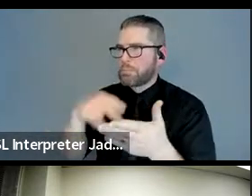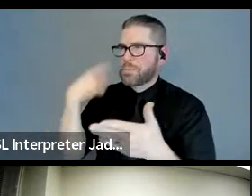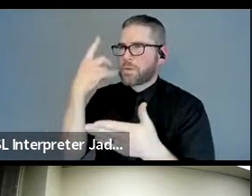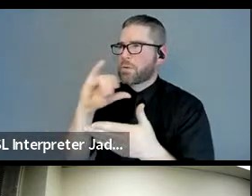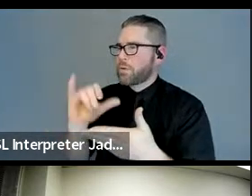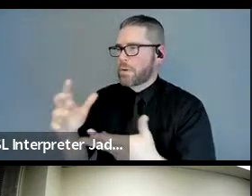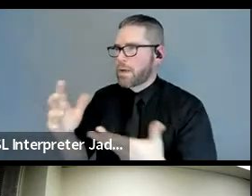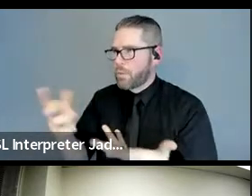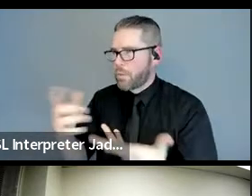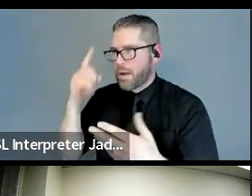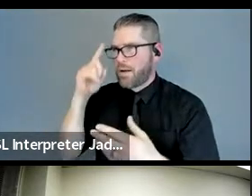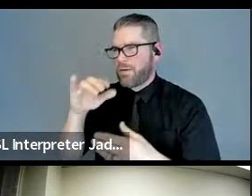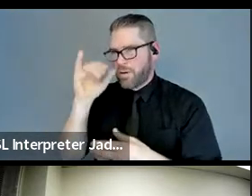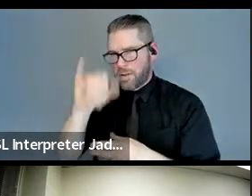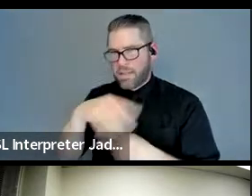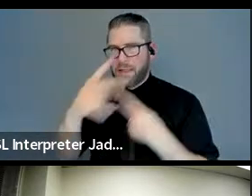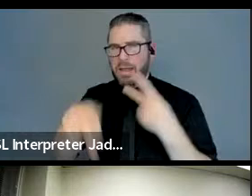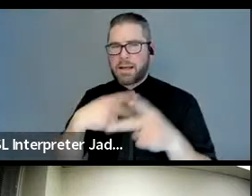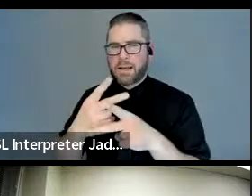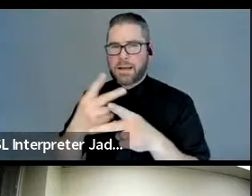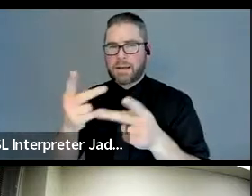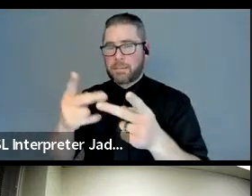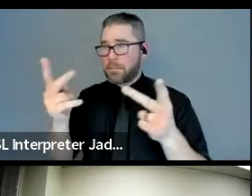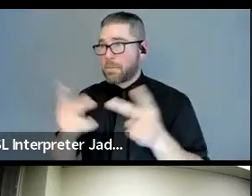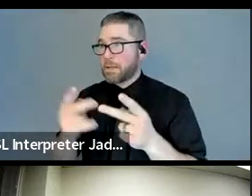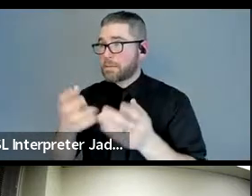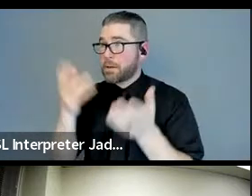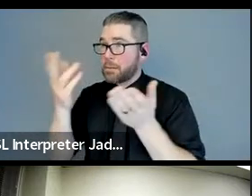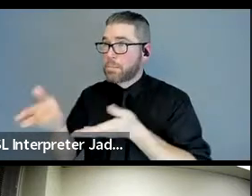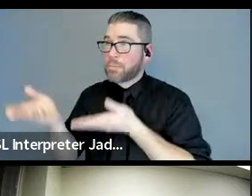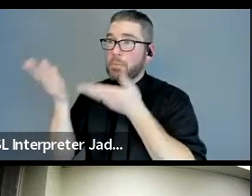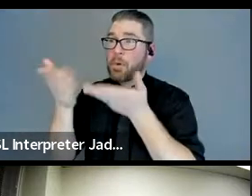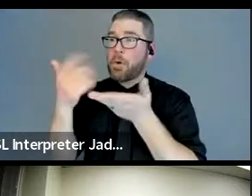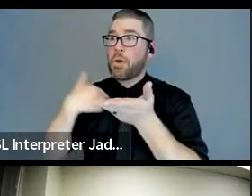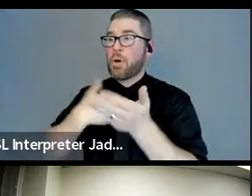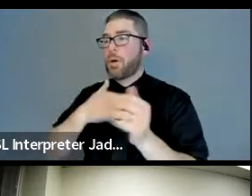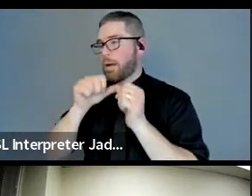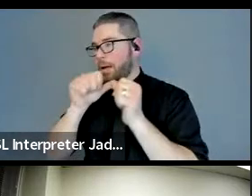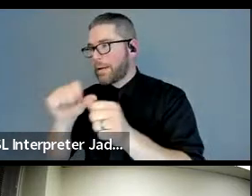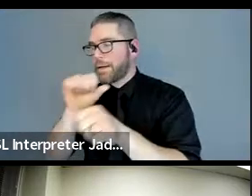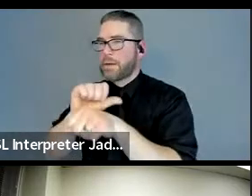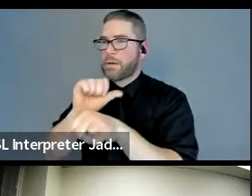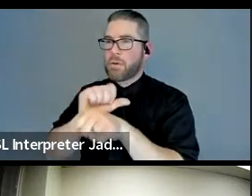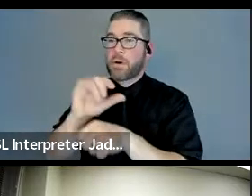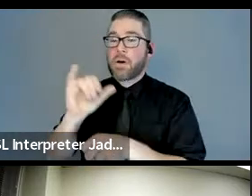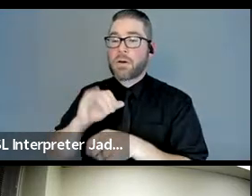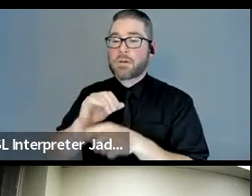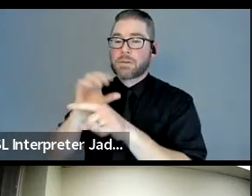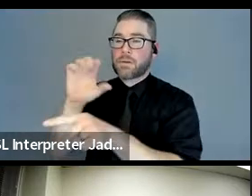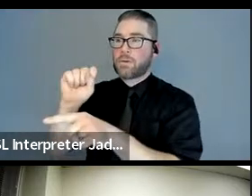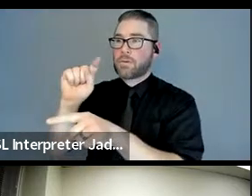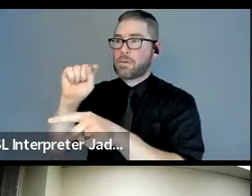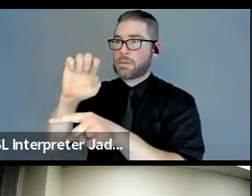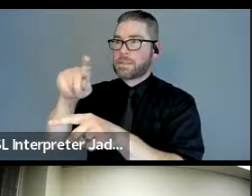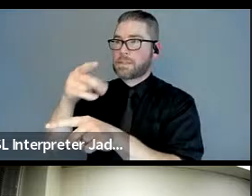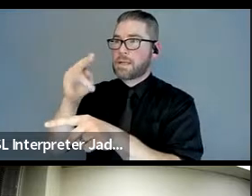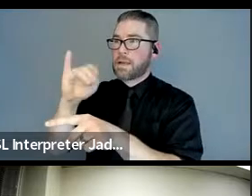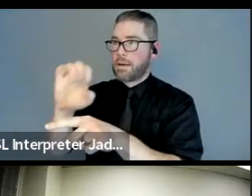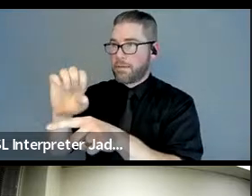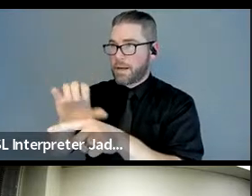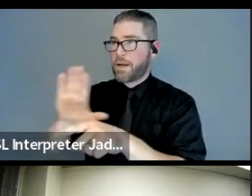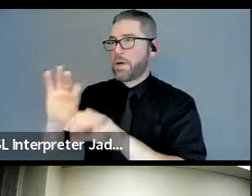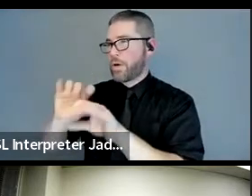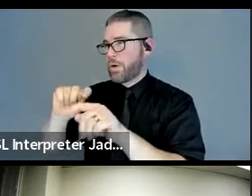Yeah, and we're continuing to work on the proposals, and we're working with Stephanie and her team to make sure that we're on track and we're not running out of